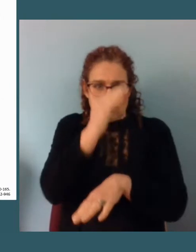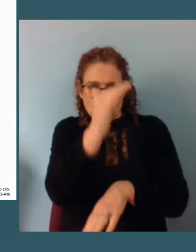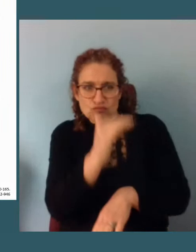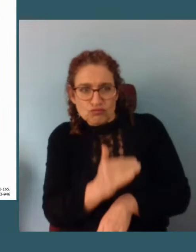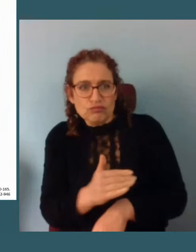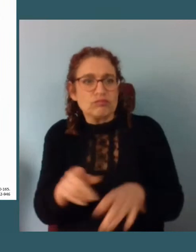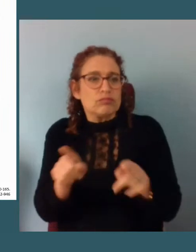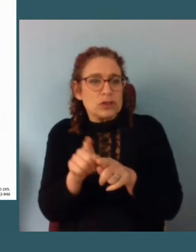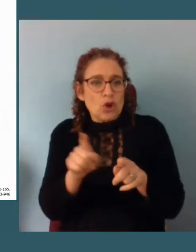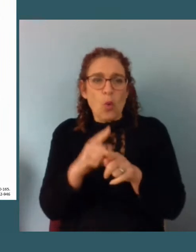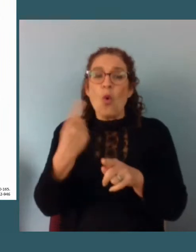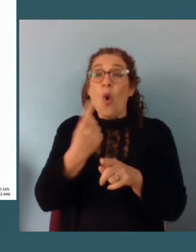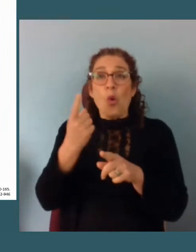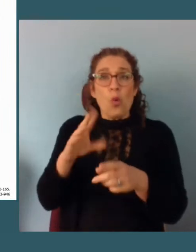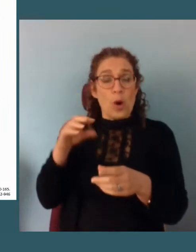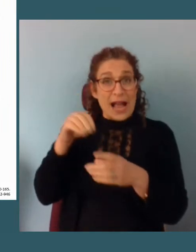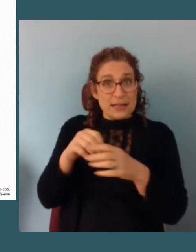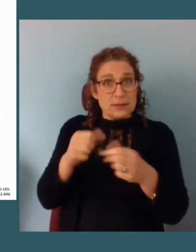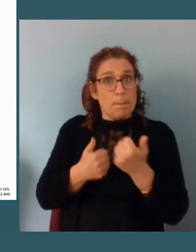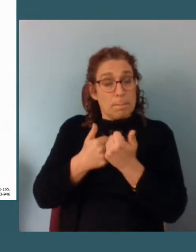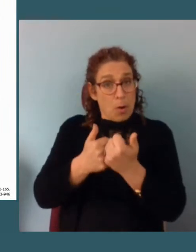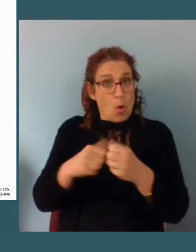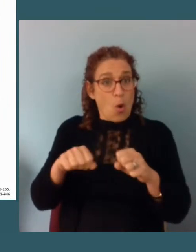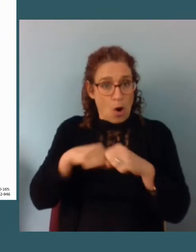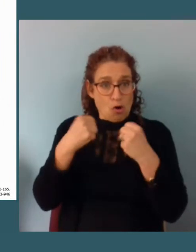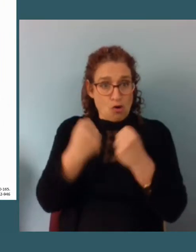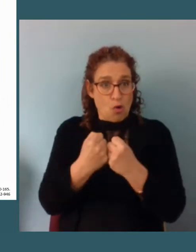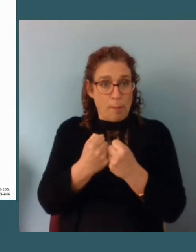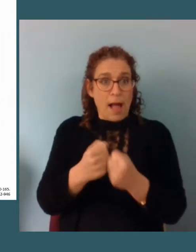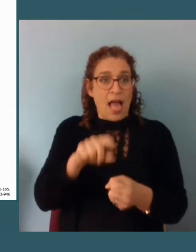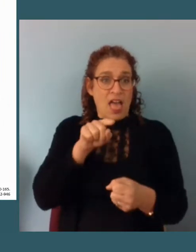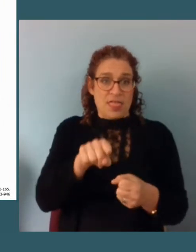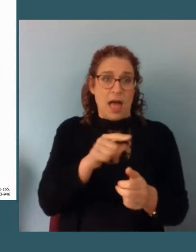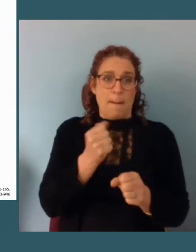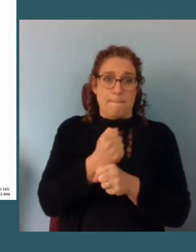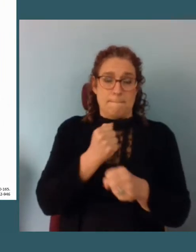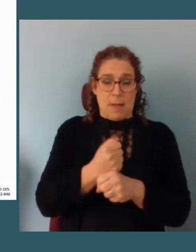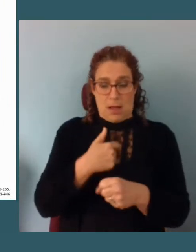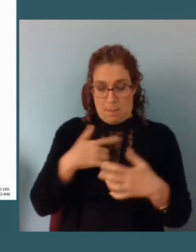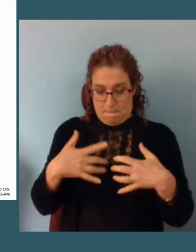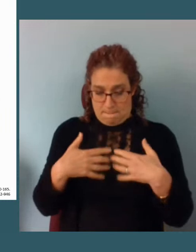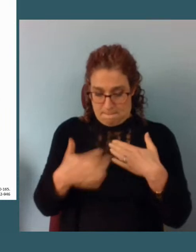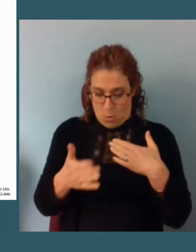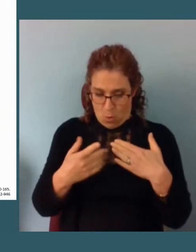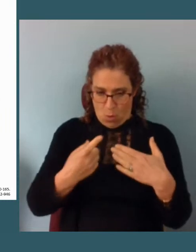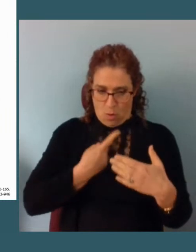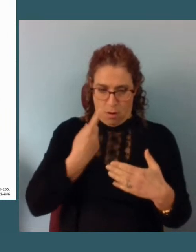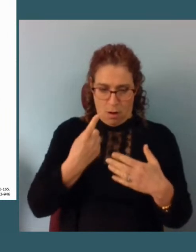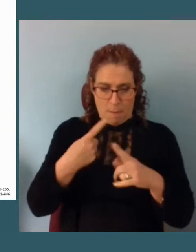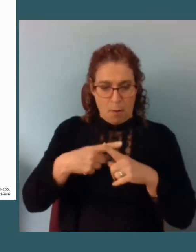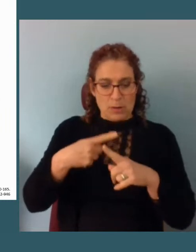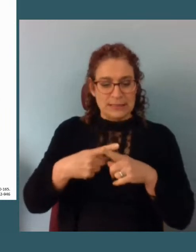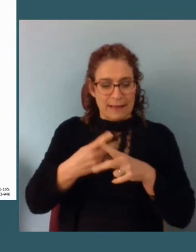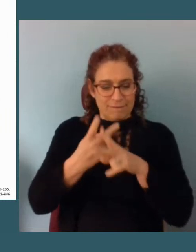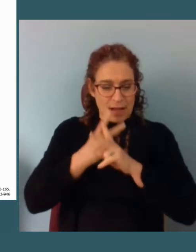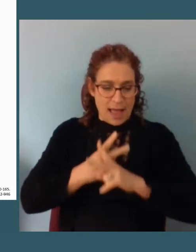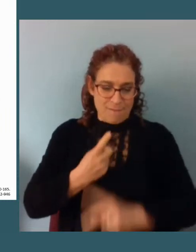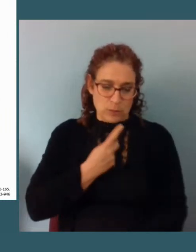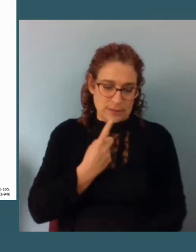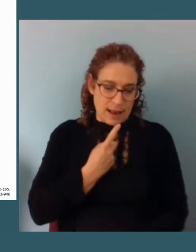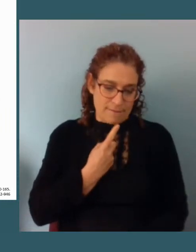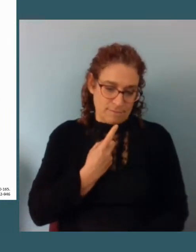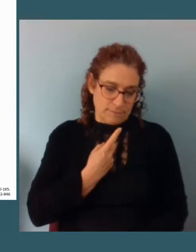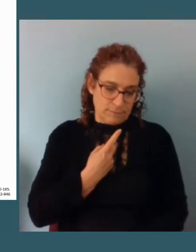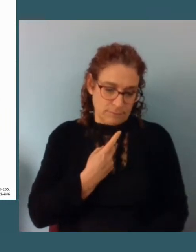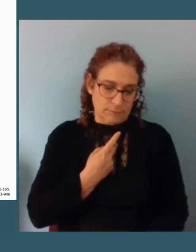member of support groups is actually related to an increase in positive self-care behaviours. So, you know, there's something there that